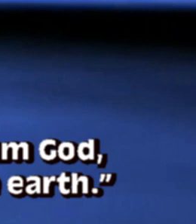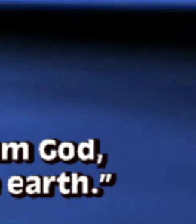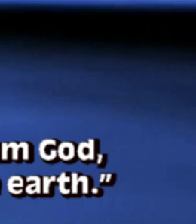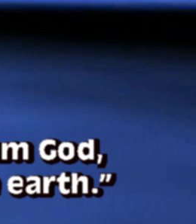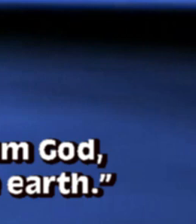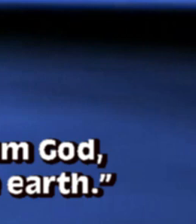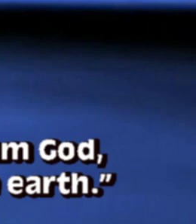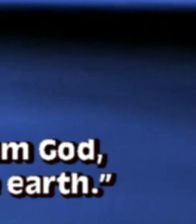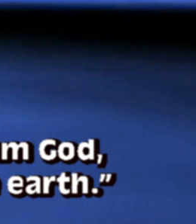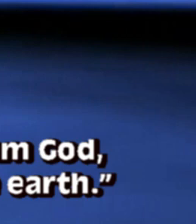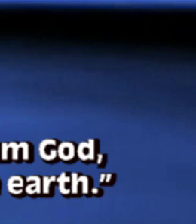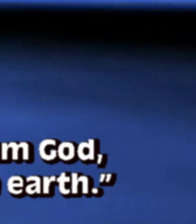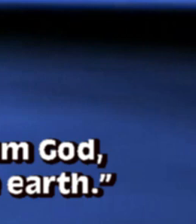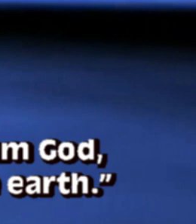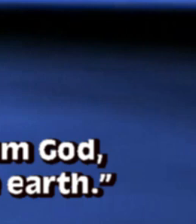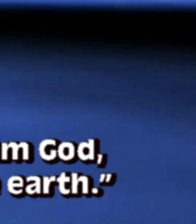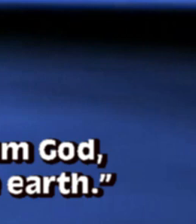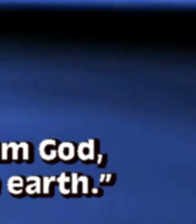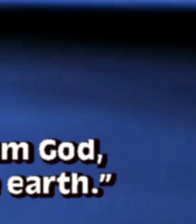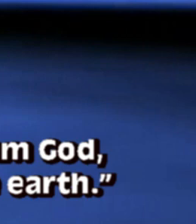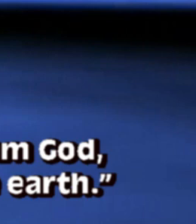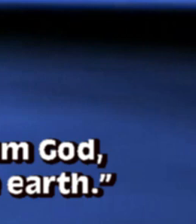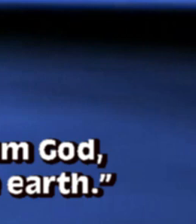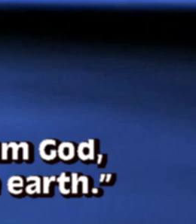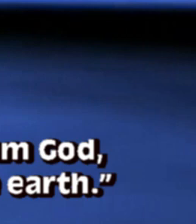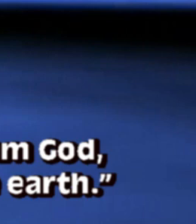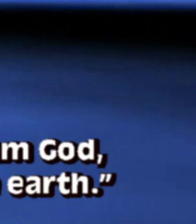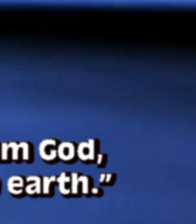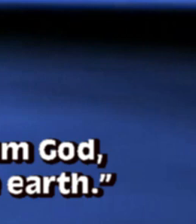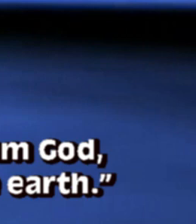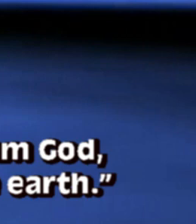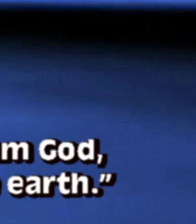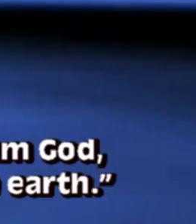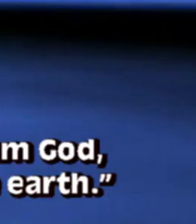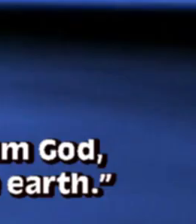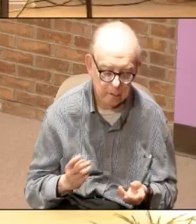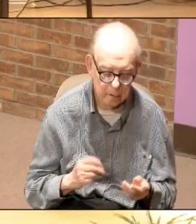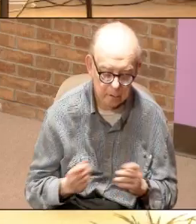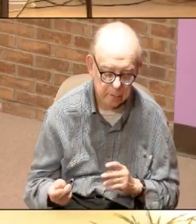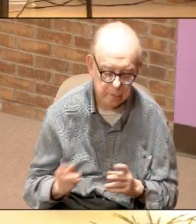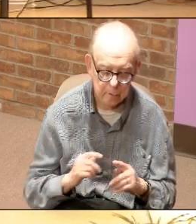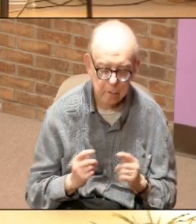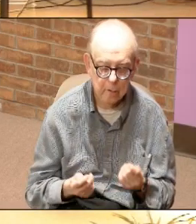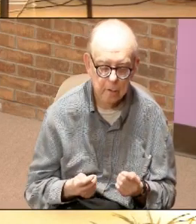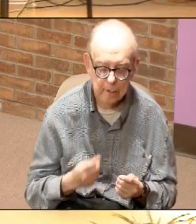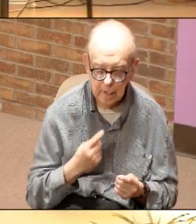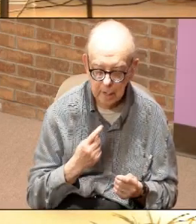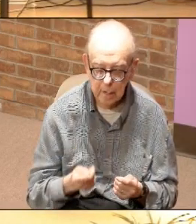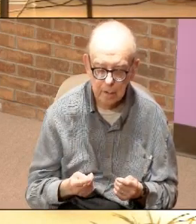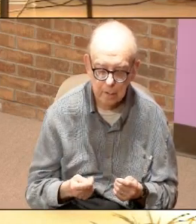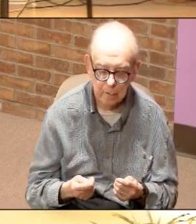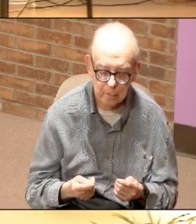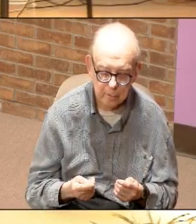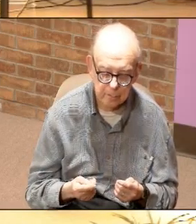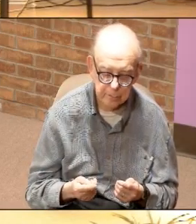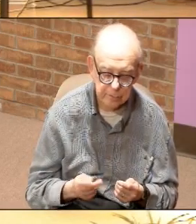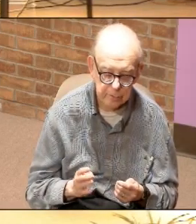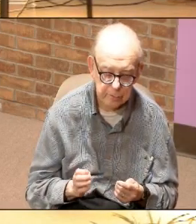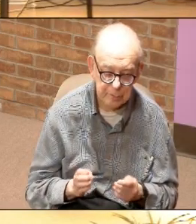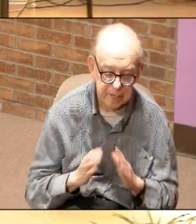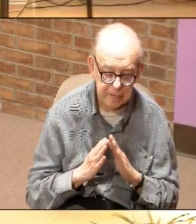am God, exalted among the nations, exalted on the earth. A lot of the other translations will say, be